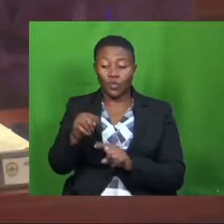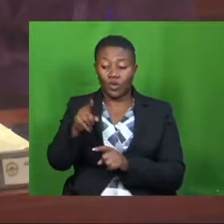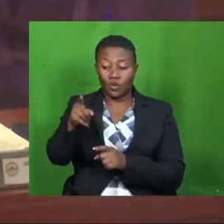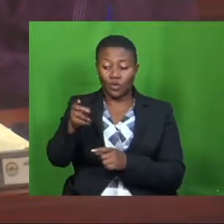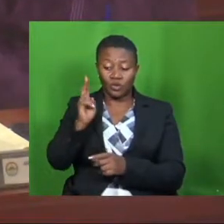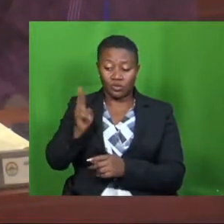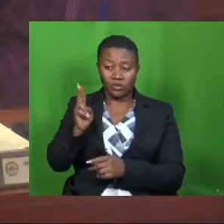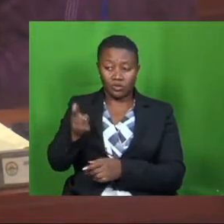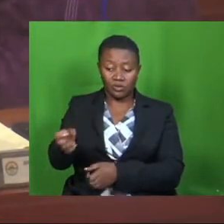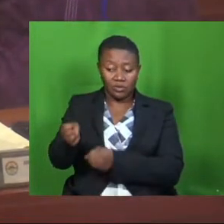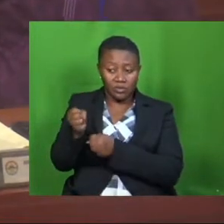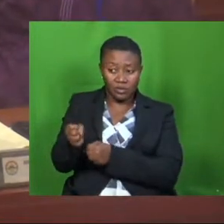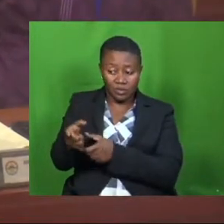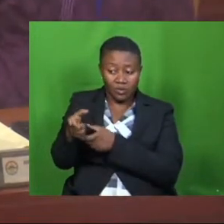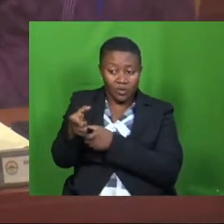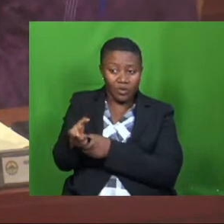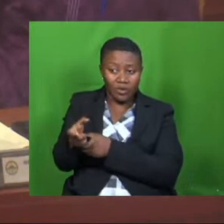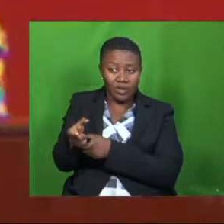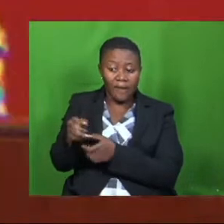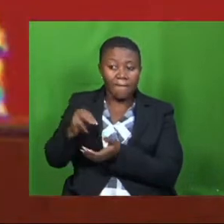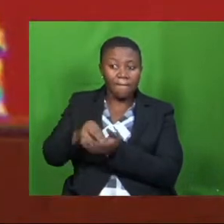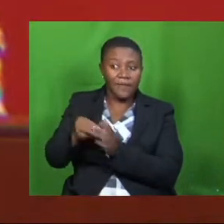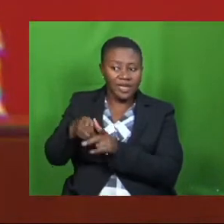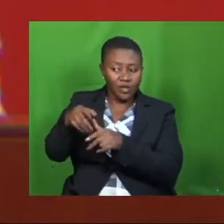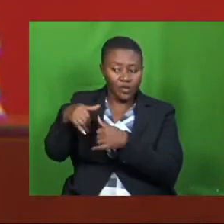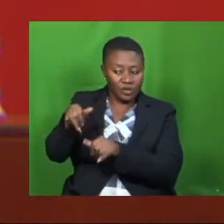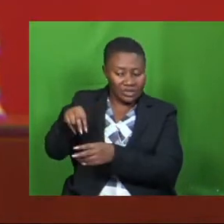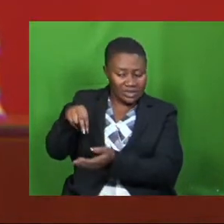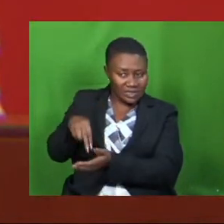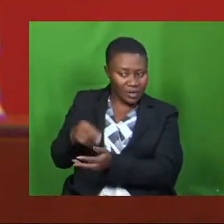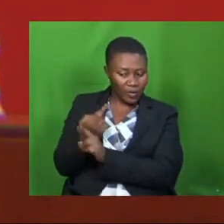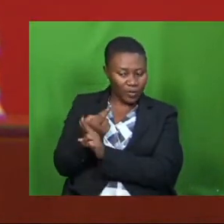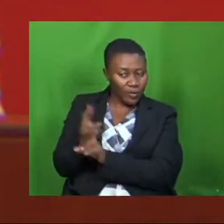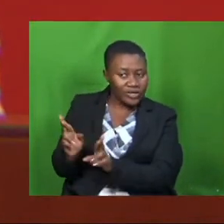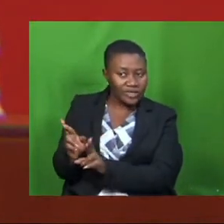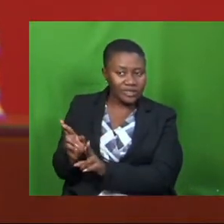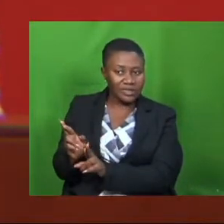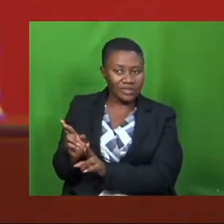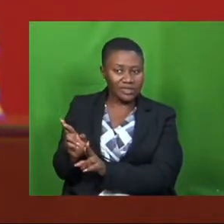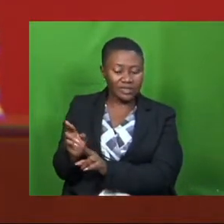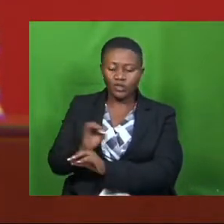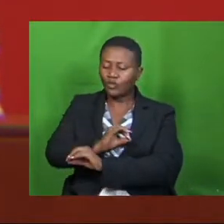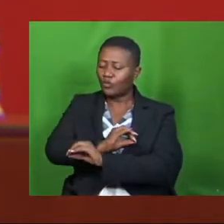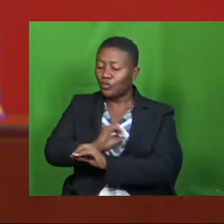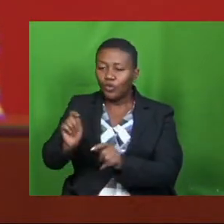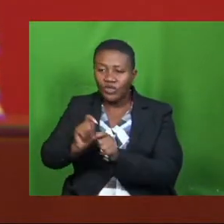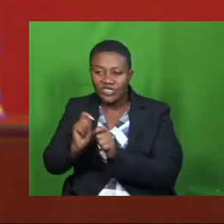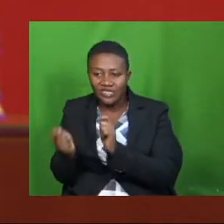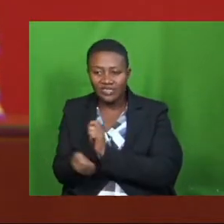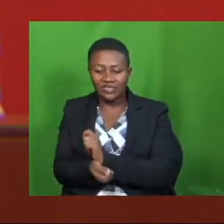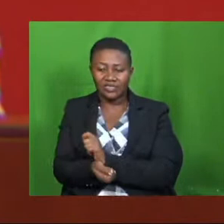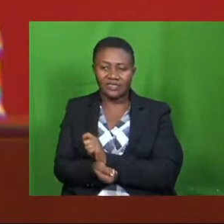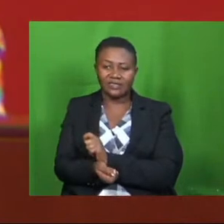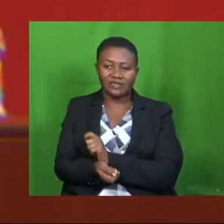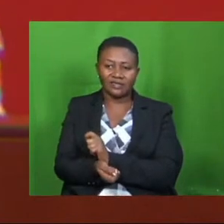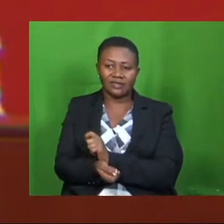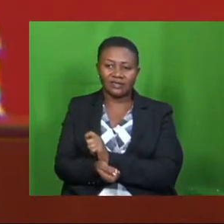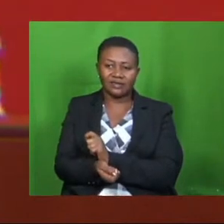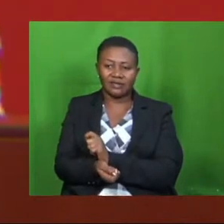one unilaterally declare that I will not allow this to happen. That is not building